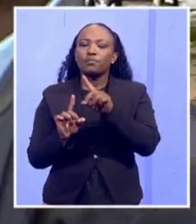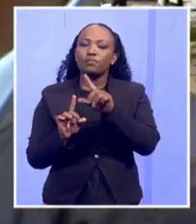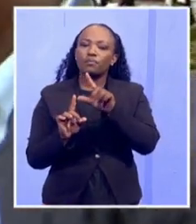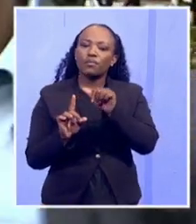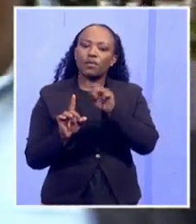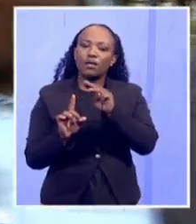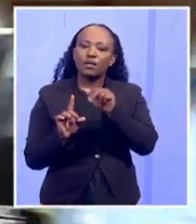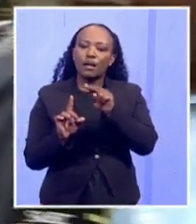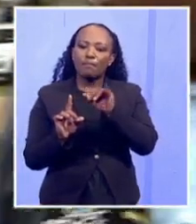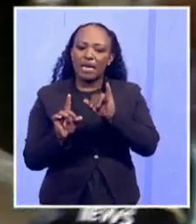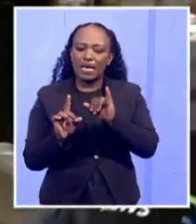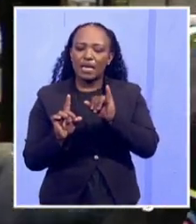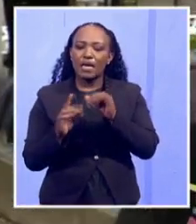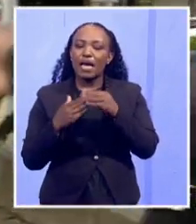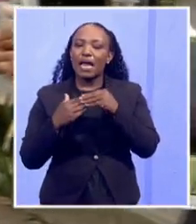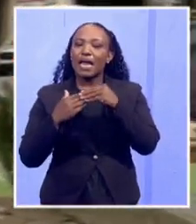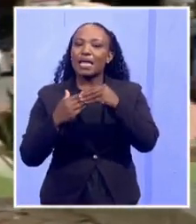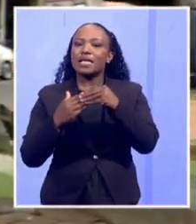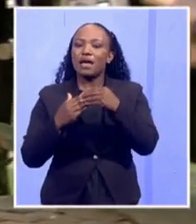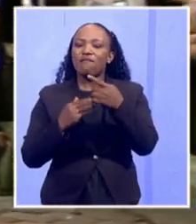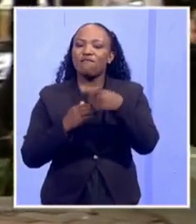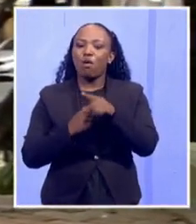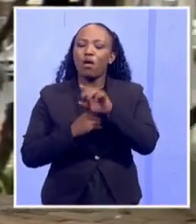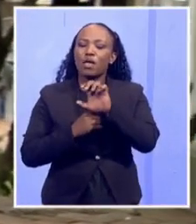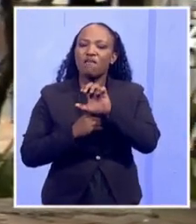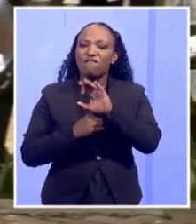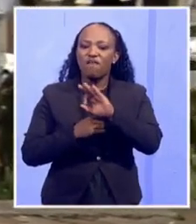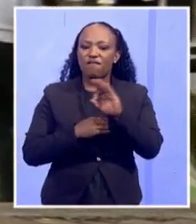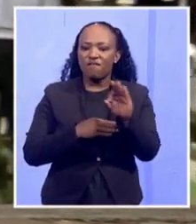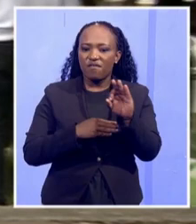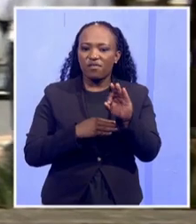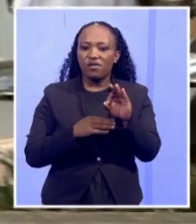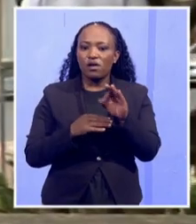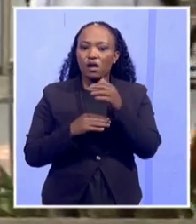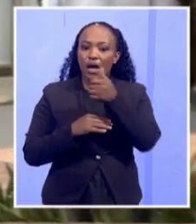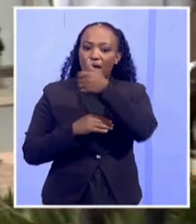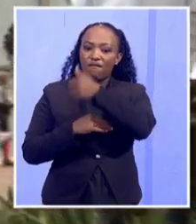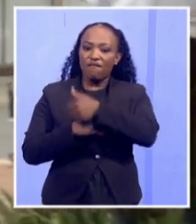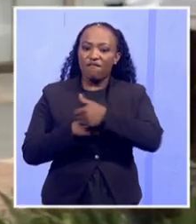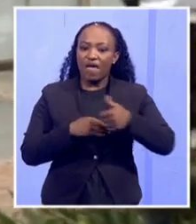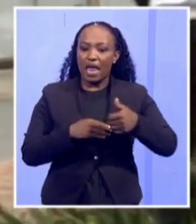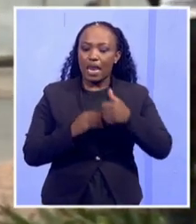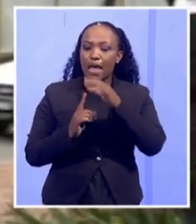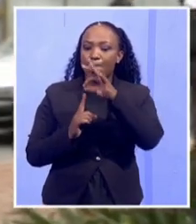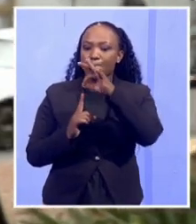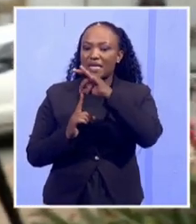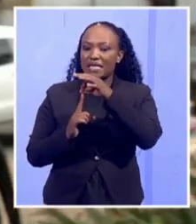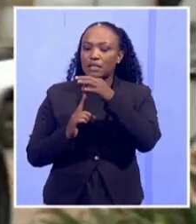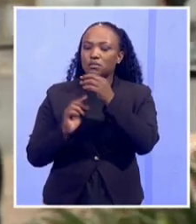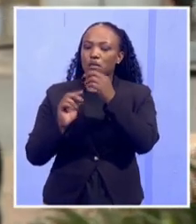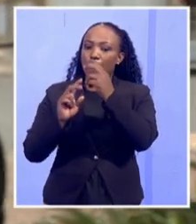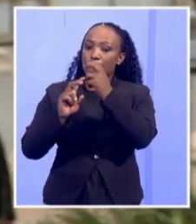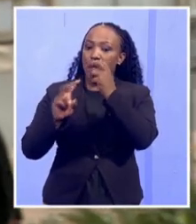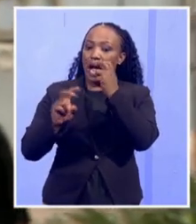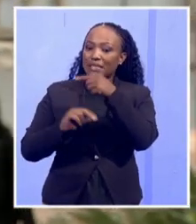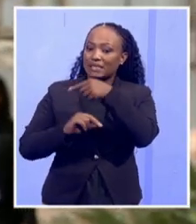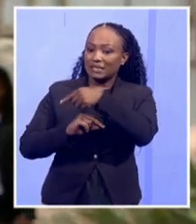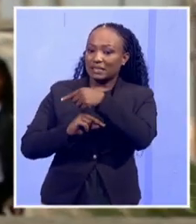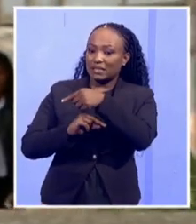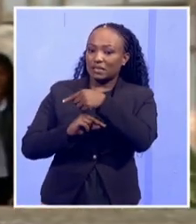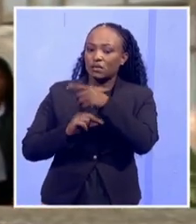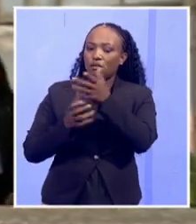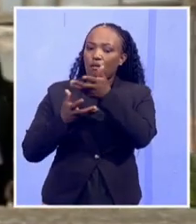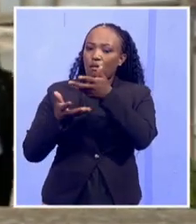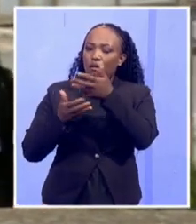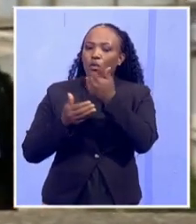seeing that the leadership of the economic freedom fighters in that V-Class Mercedes bus, the Nkululeko Dunga, is engaging with